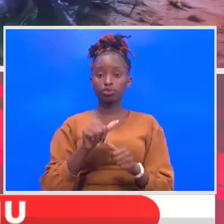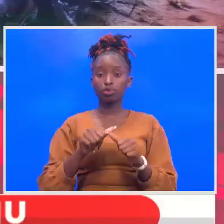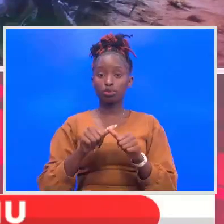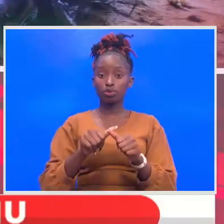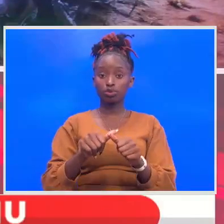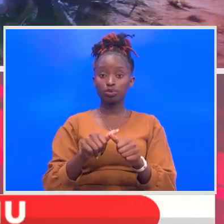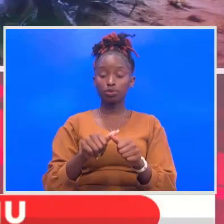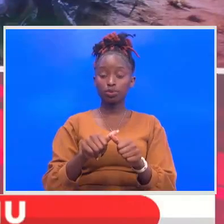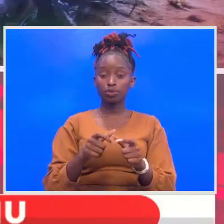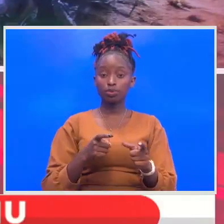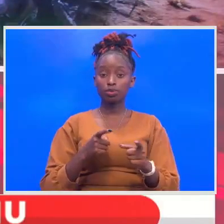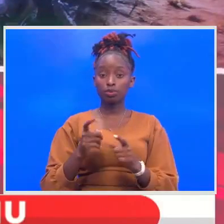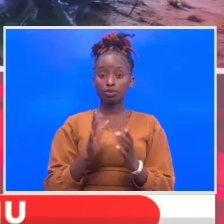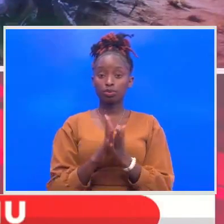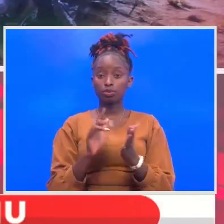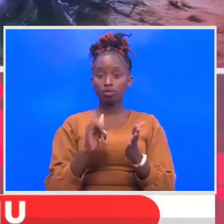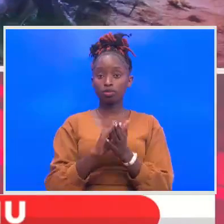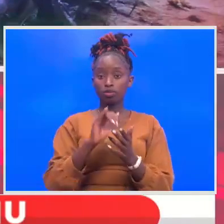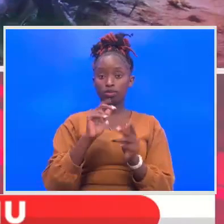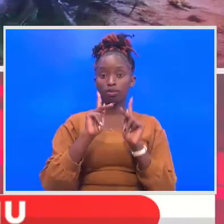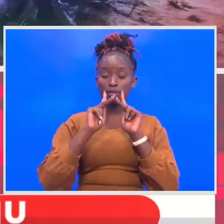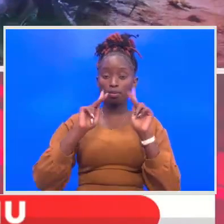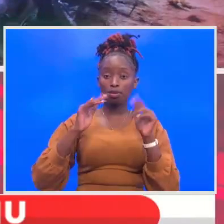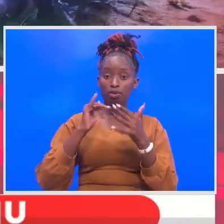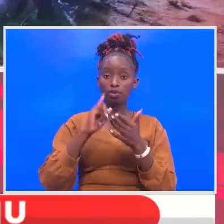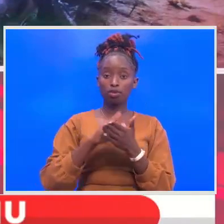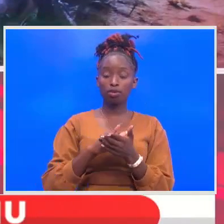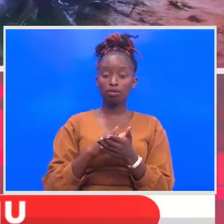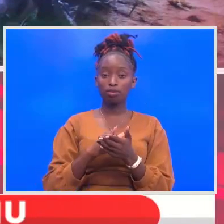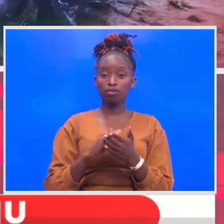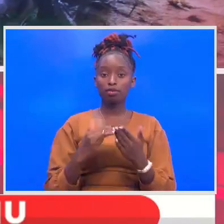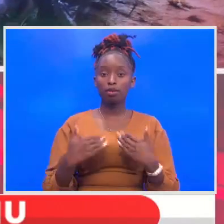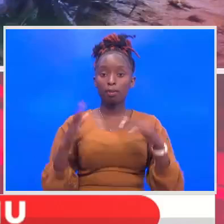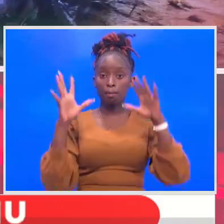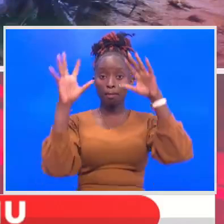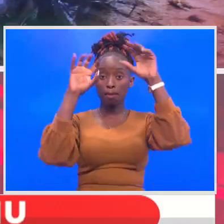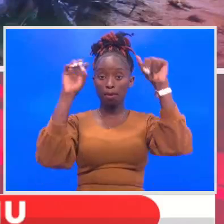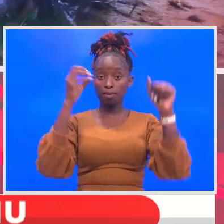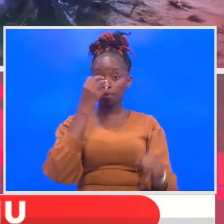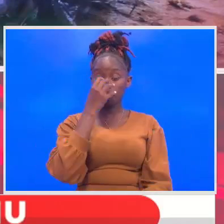Operation Amani Boni. President William Ruto has sent condolences to the